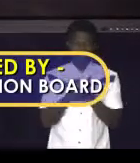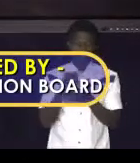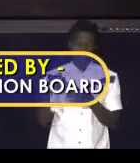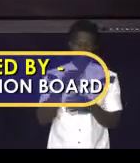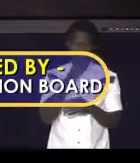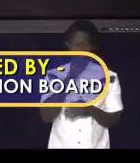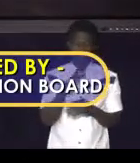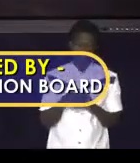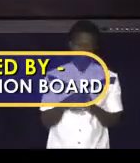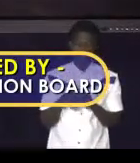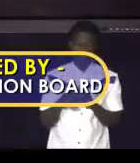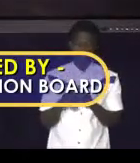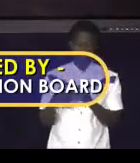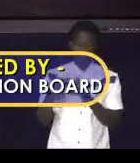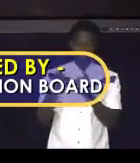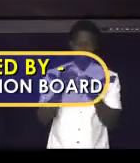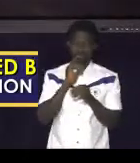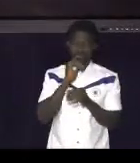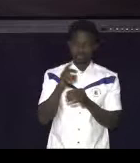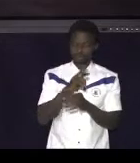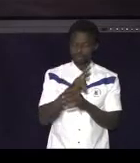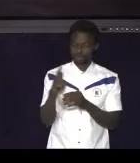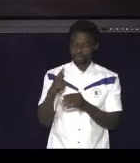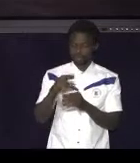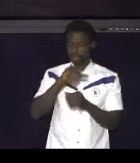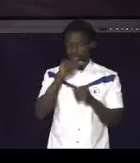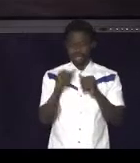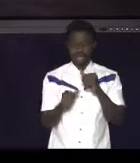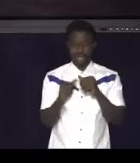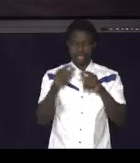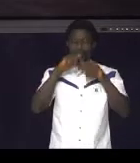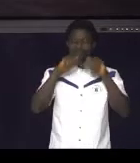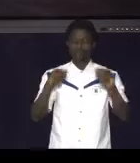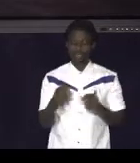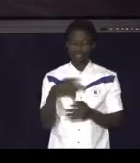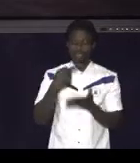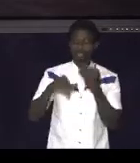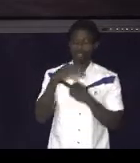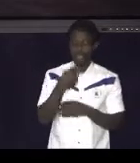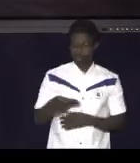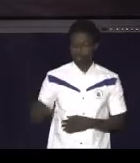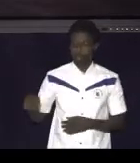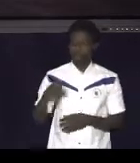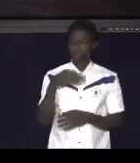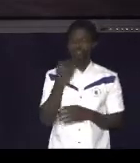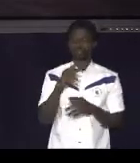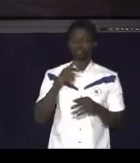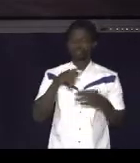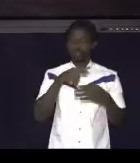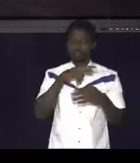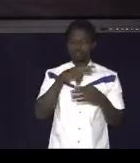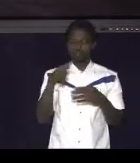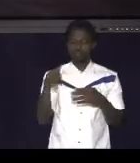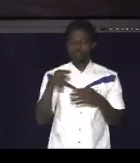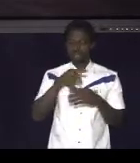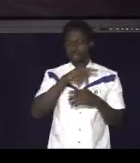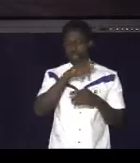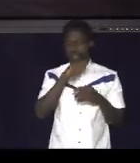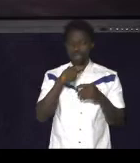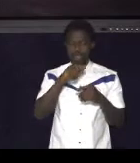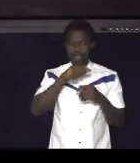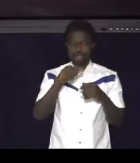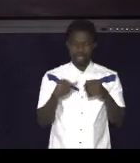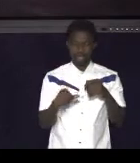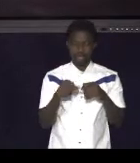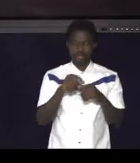considering is the right-angled triangle. What are the properties of the right-angled triangle? Well, one angle is a